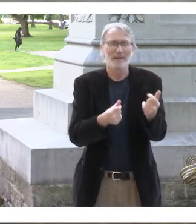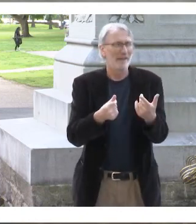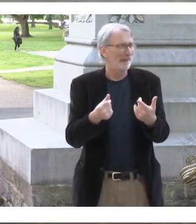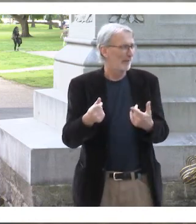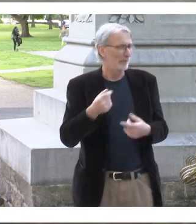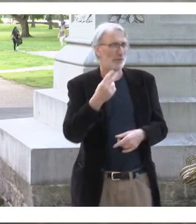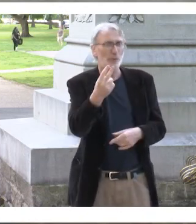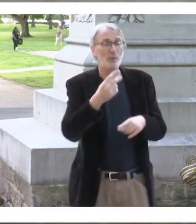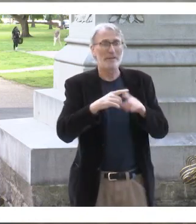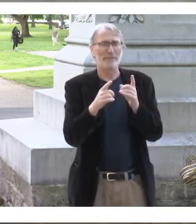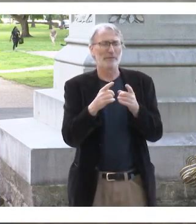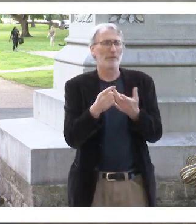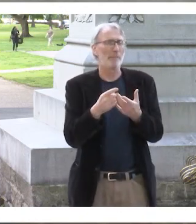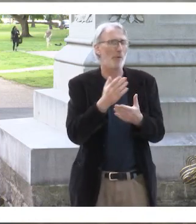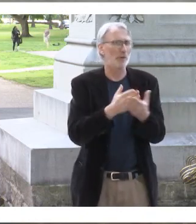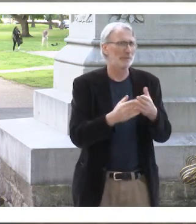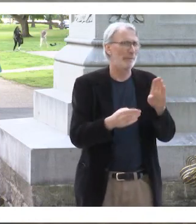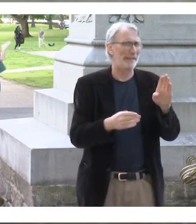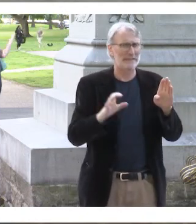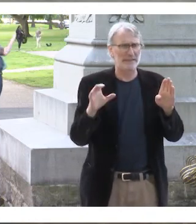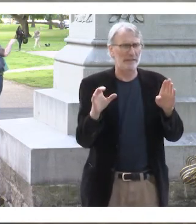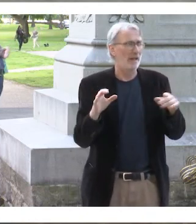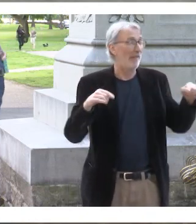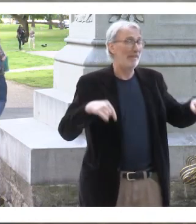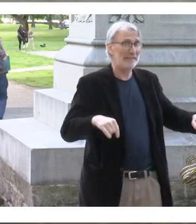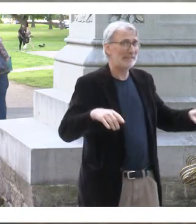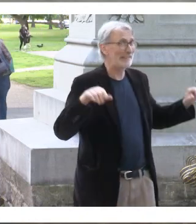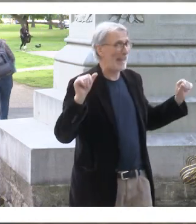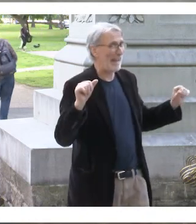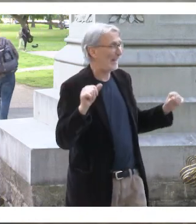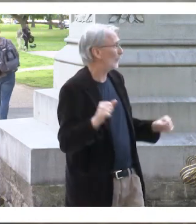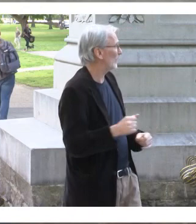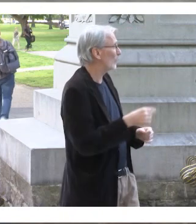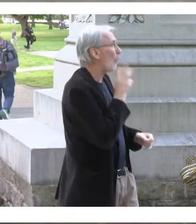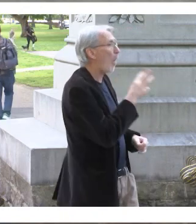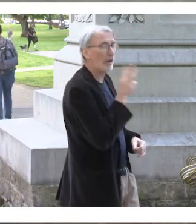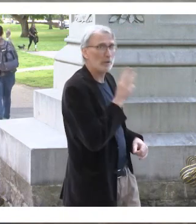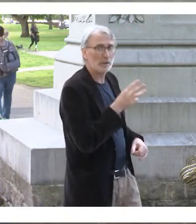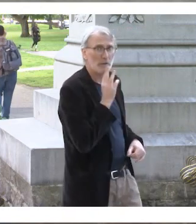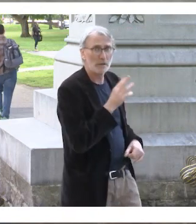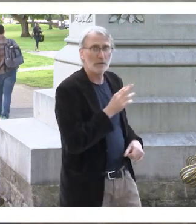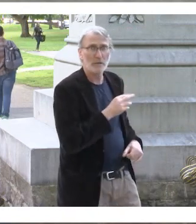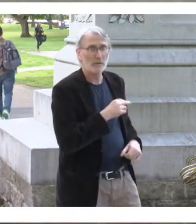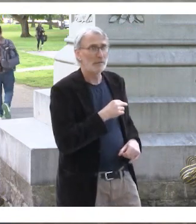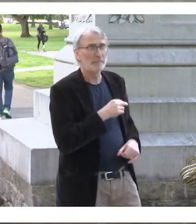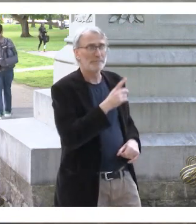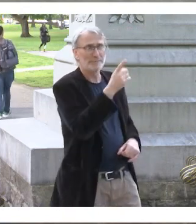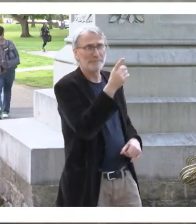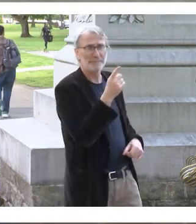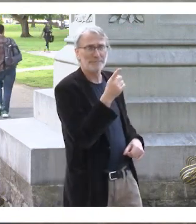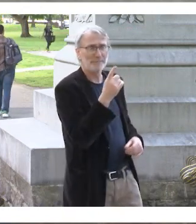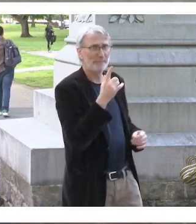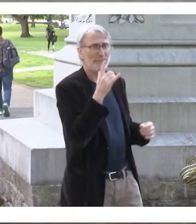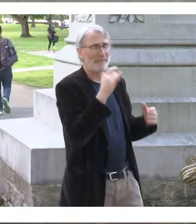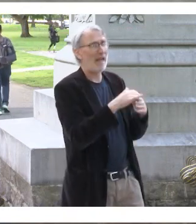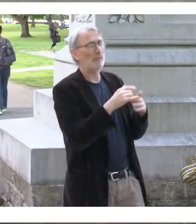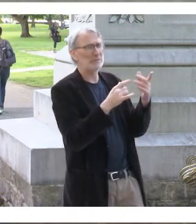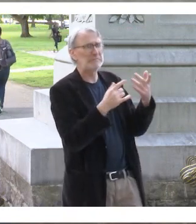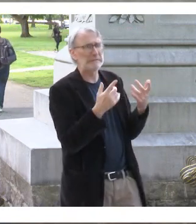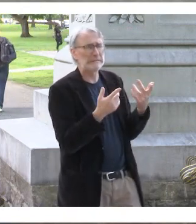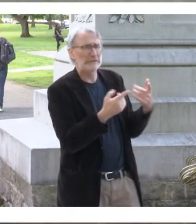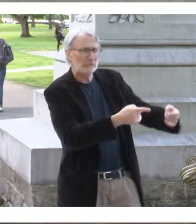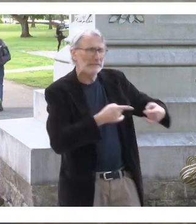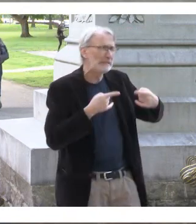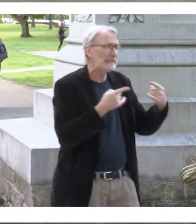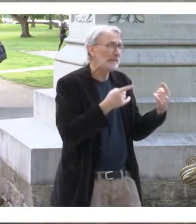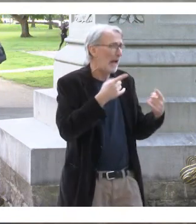two different segments, B and C. You see A with the fountain, but that one was a little bit difficult because